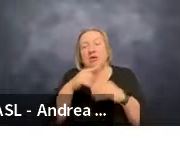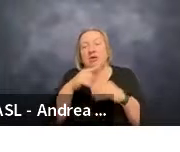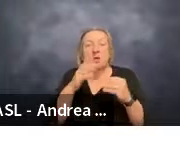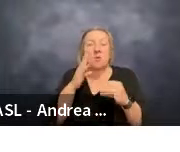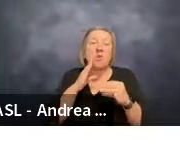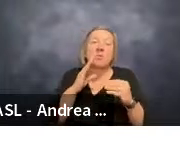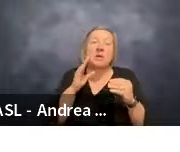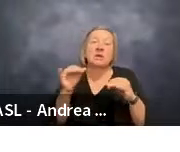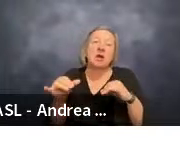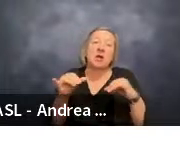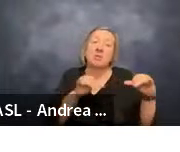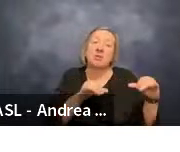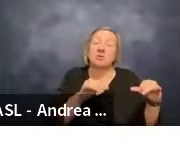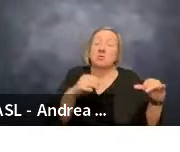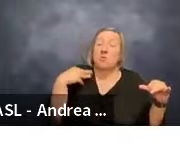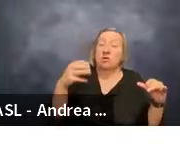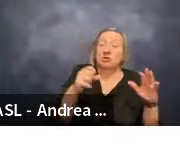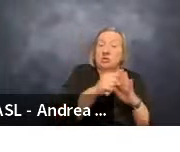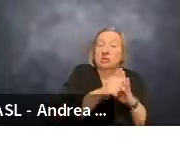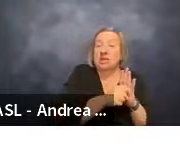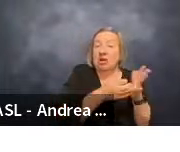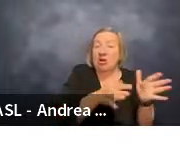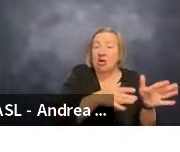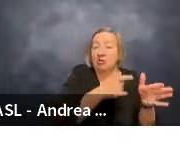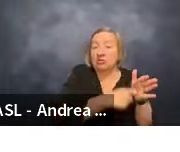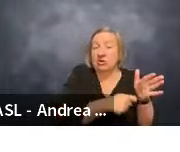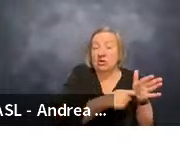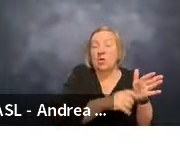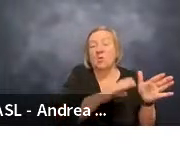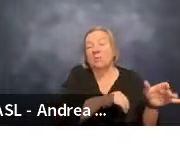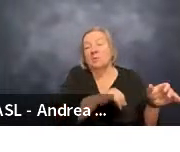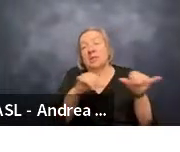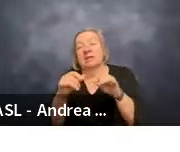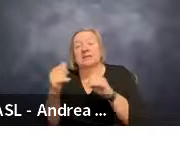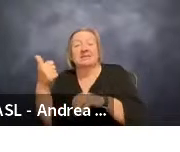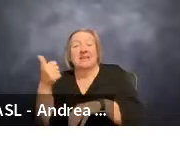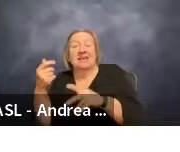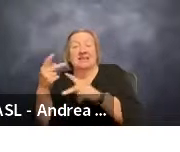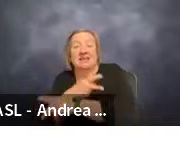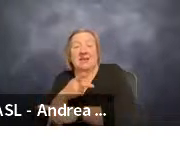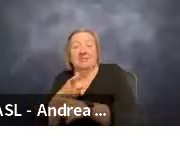be comparable to what Washington State currently charges, or is it going to be like 10 times more?